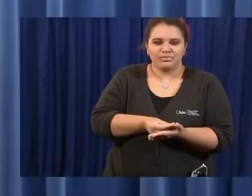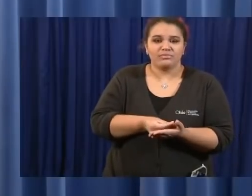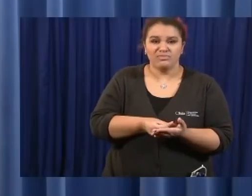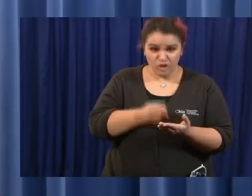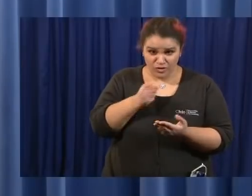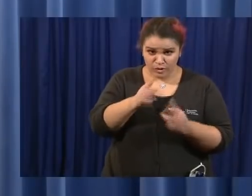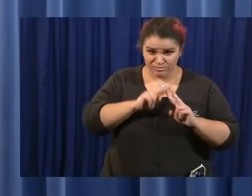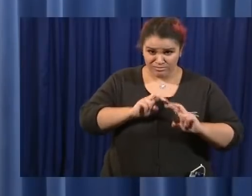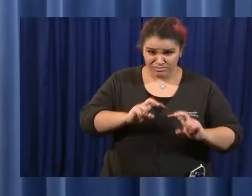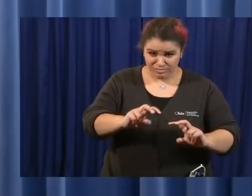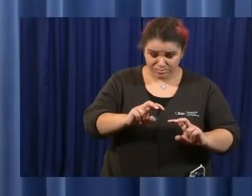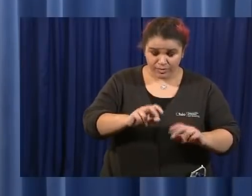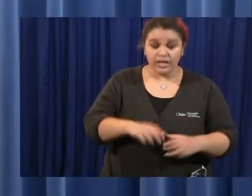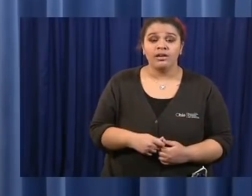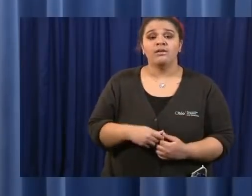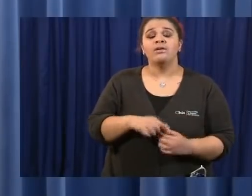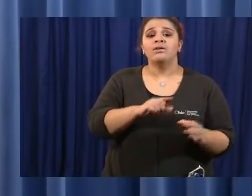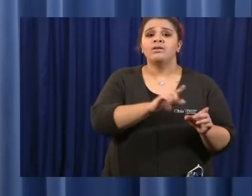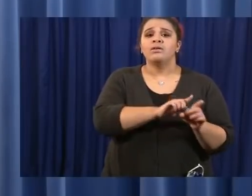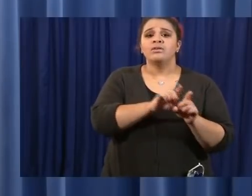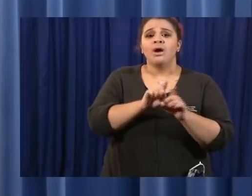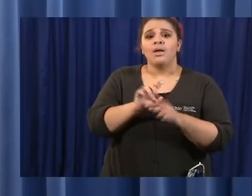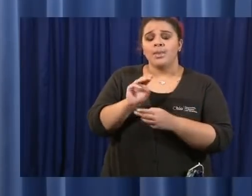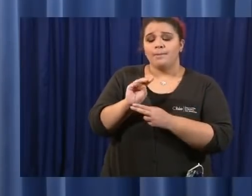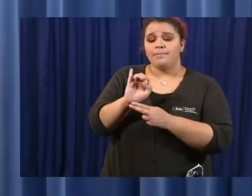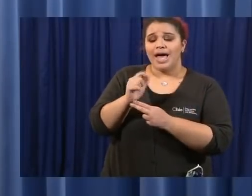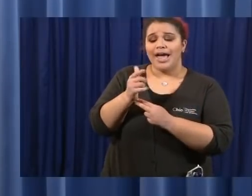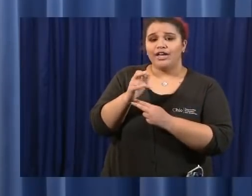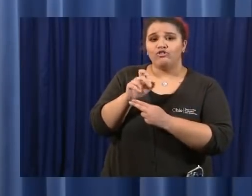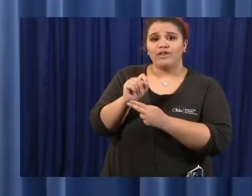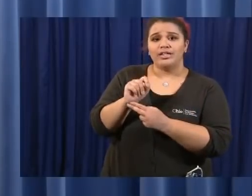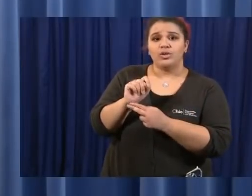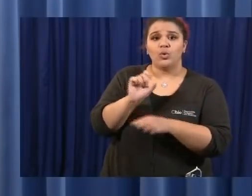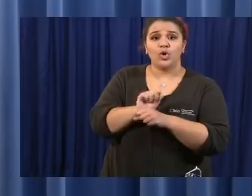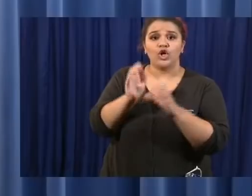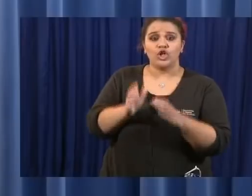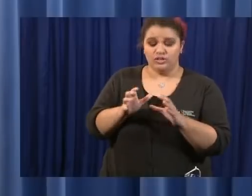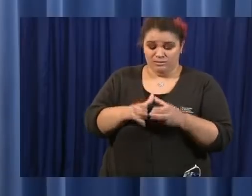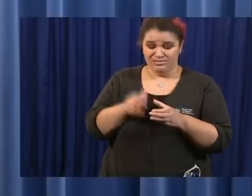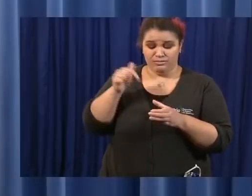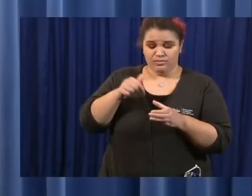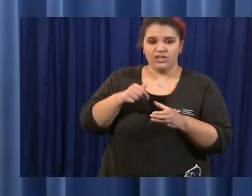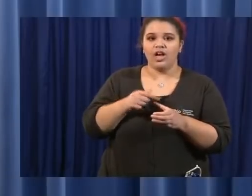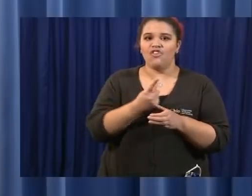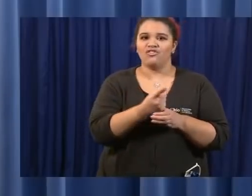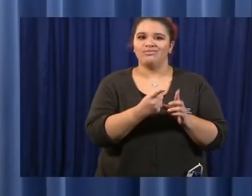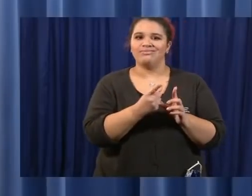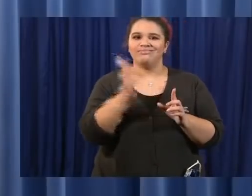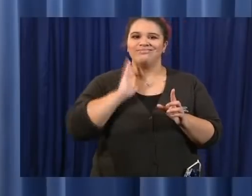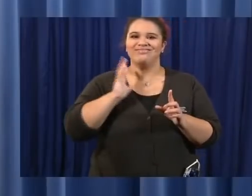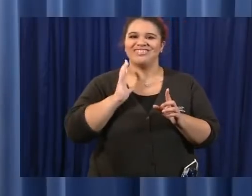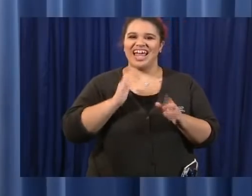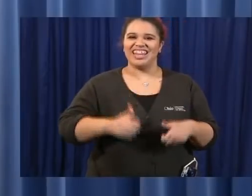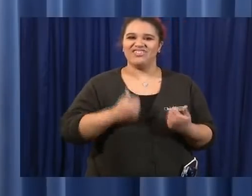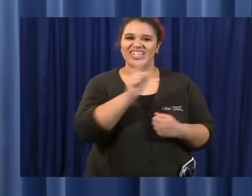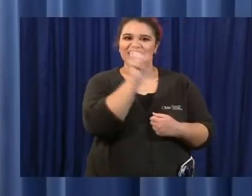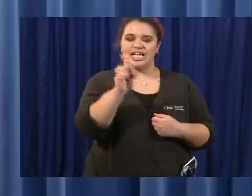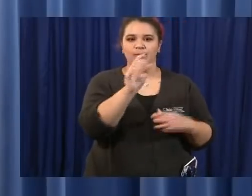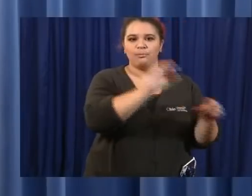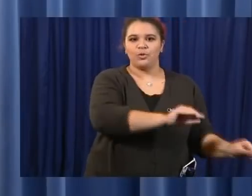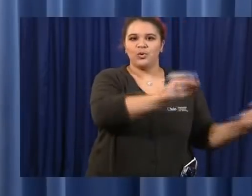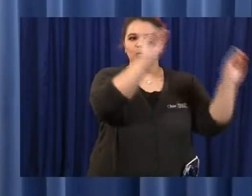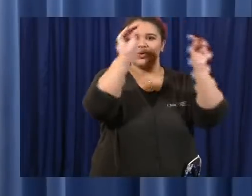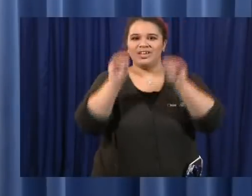worker population that comes from Texas and Florida to support Ohio's agriculture, what preparations is being done to make sure Ohio's